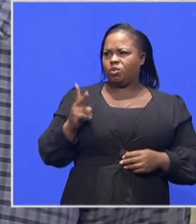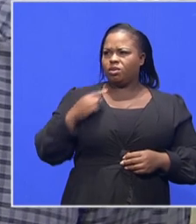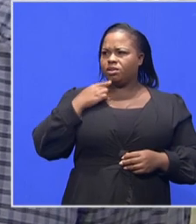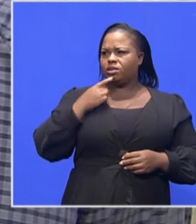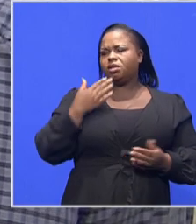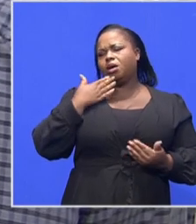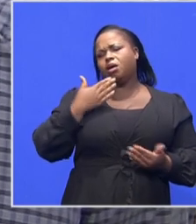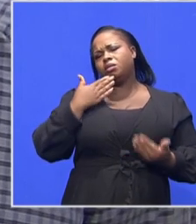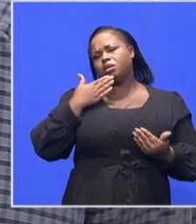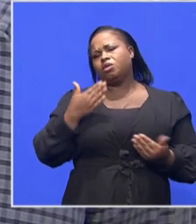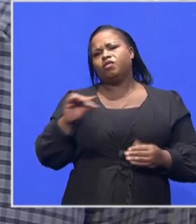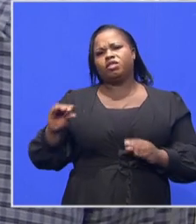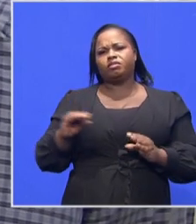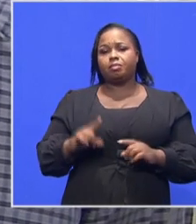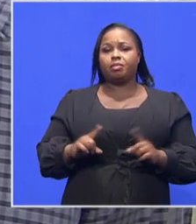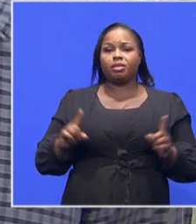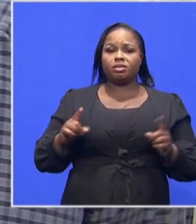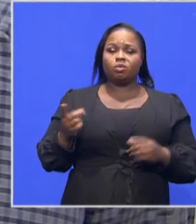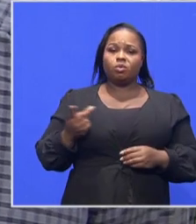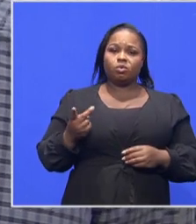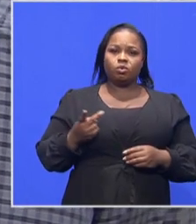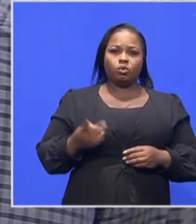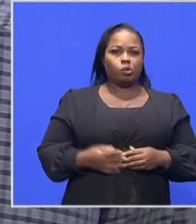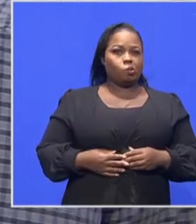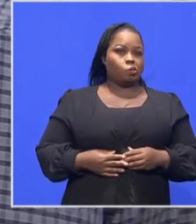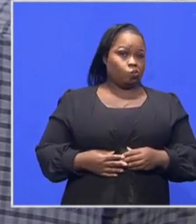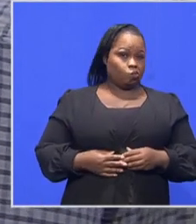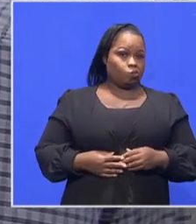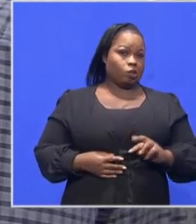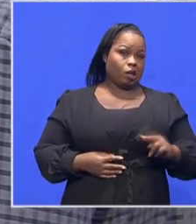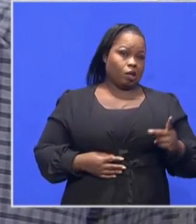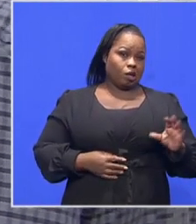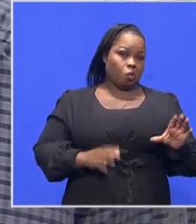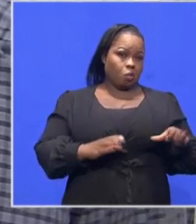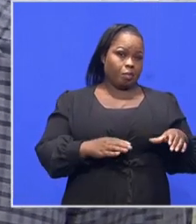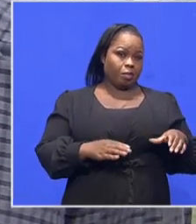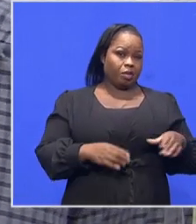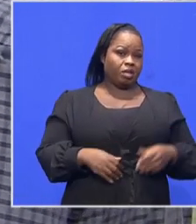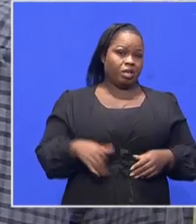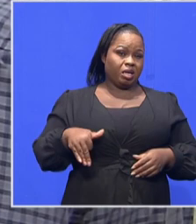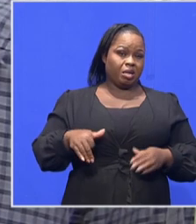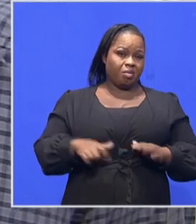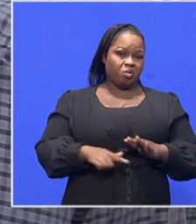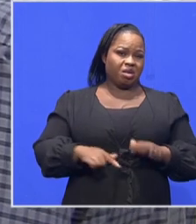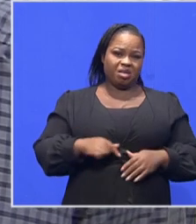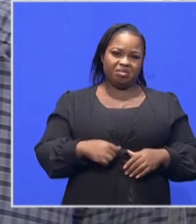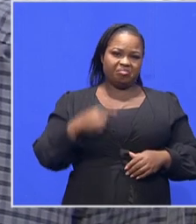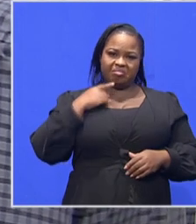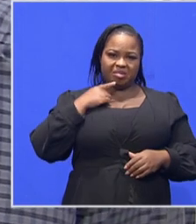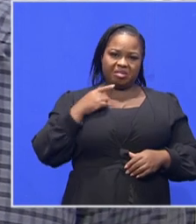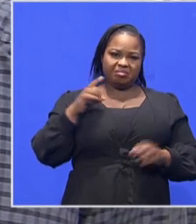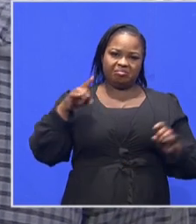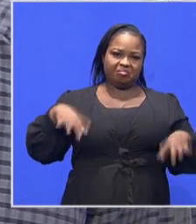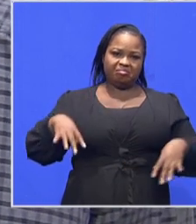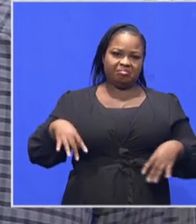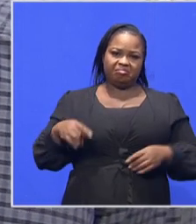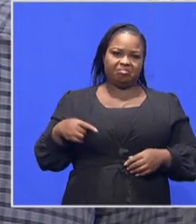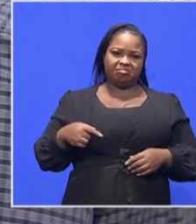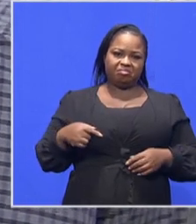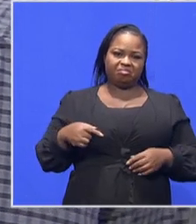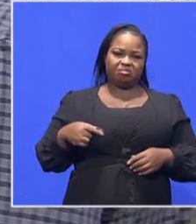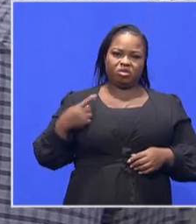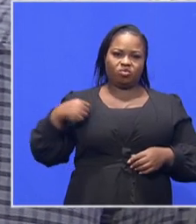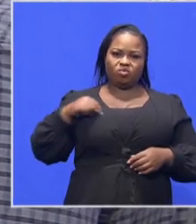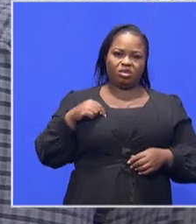you for this investment, but there's also a very vocal group within the Namaqualand saying you didn't talk to us